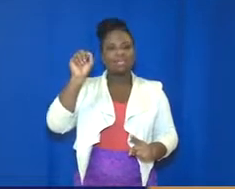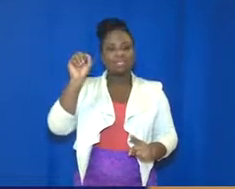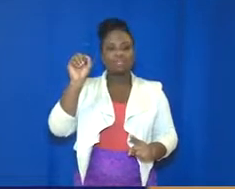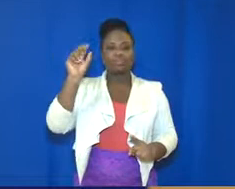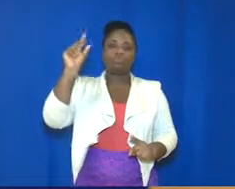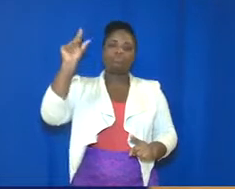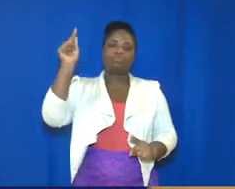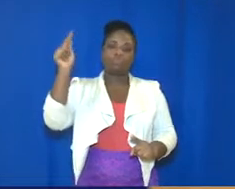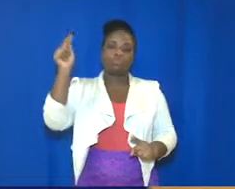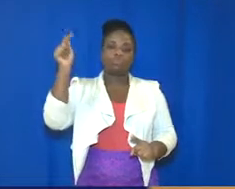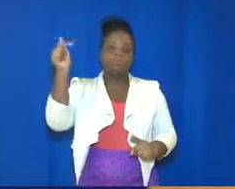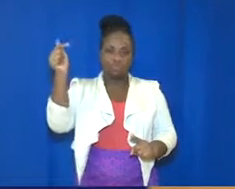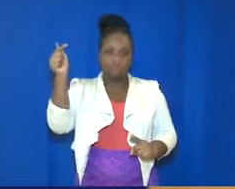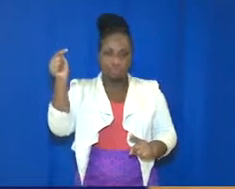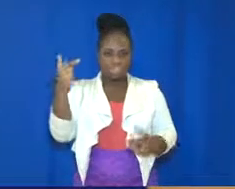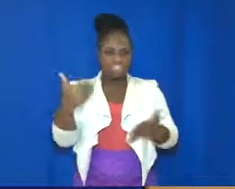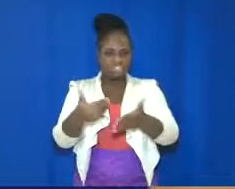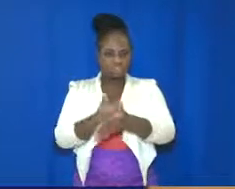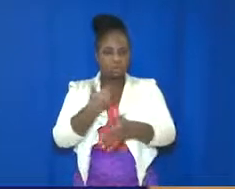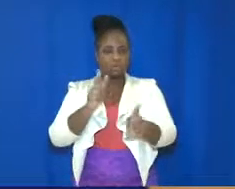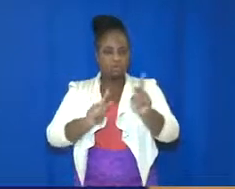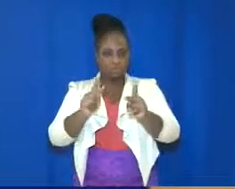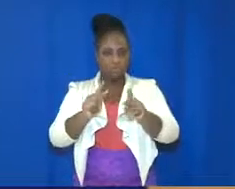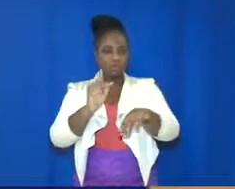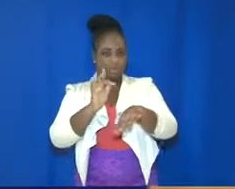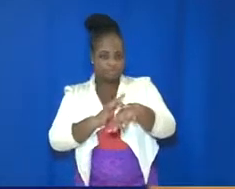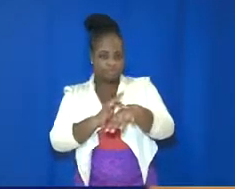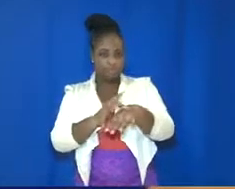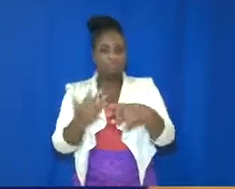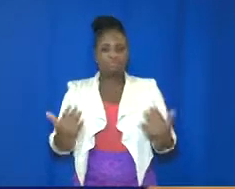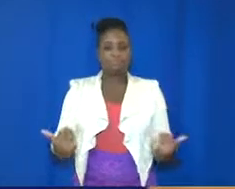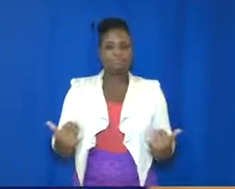921 new cases. Our recovery stood at